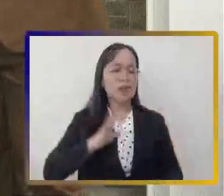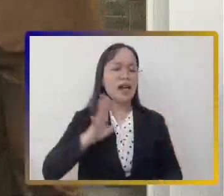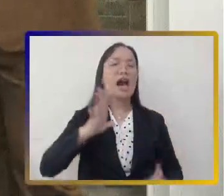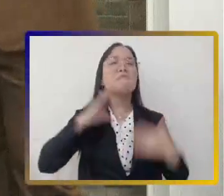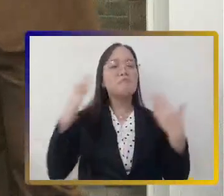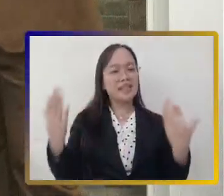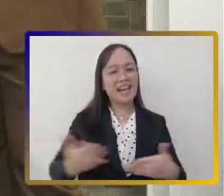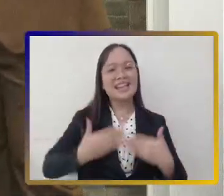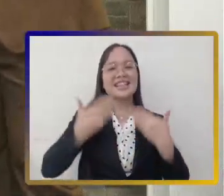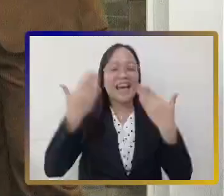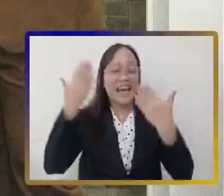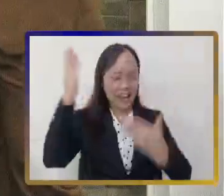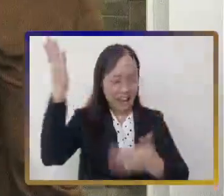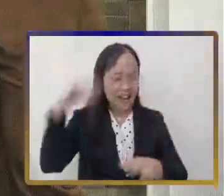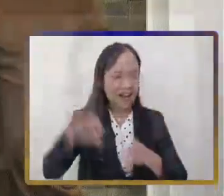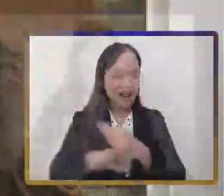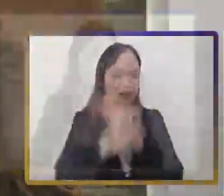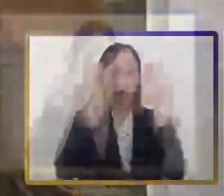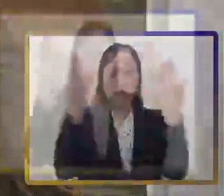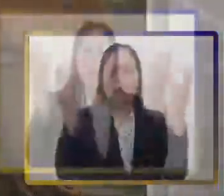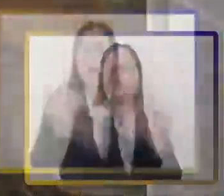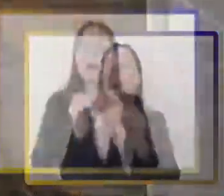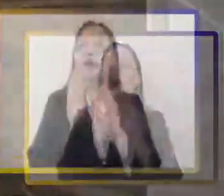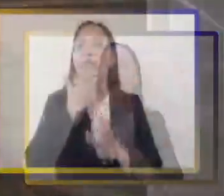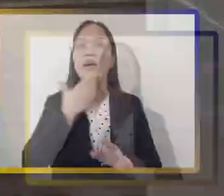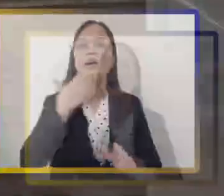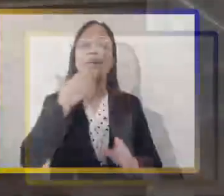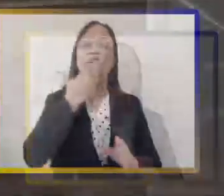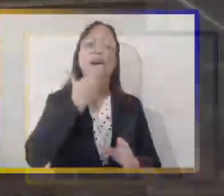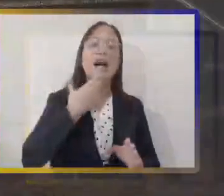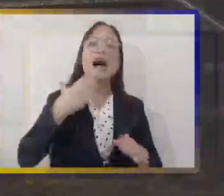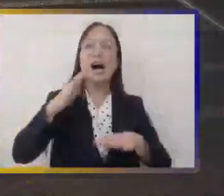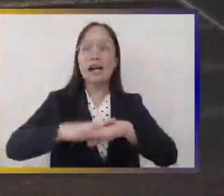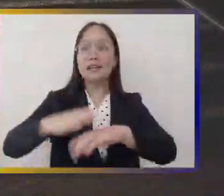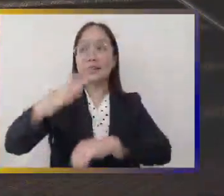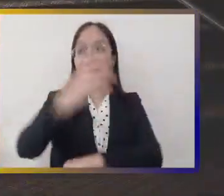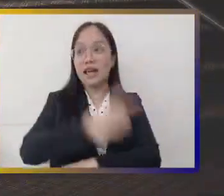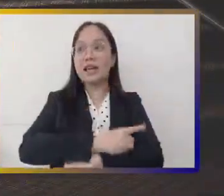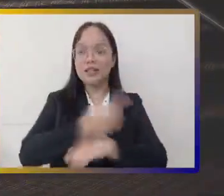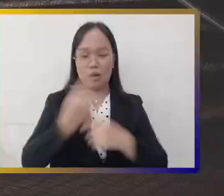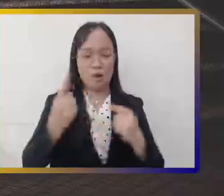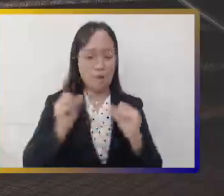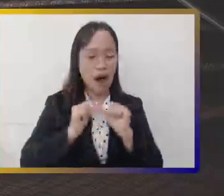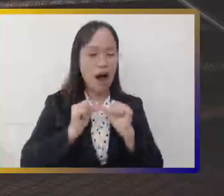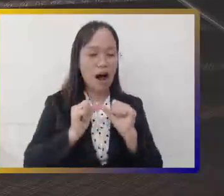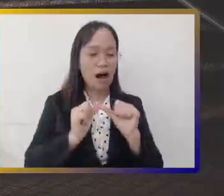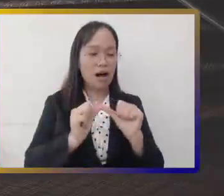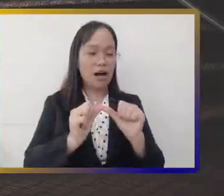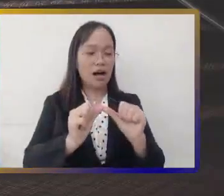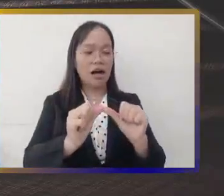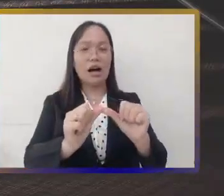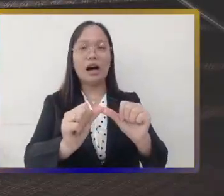be happiness there. Sweeter as the days go